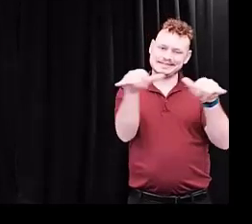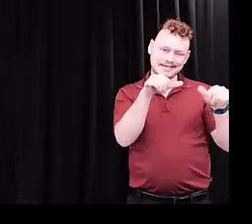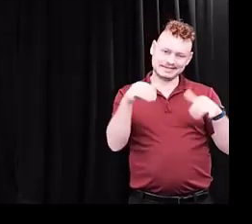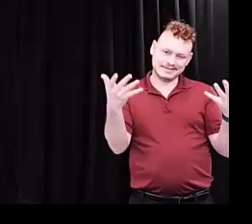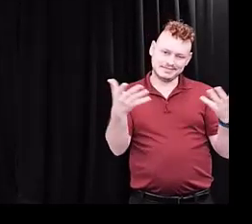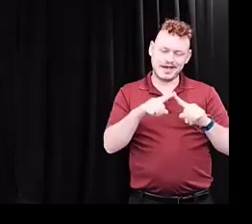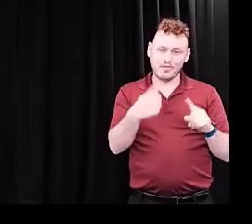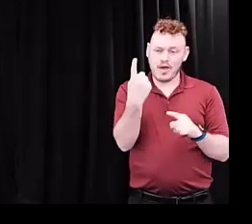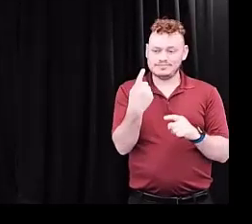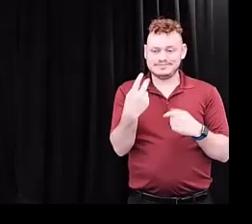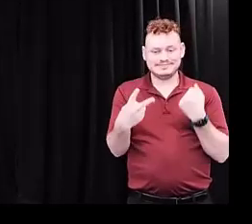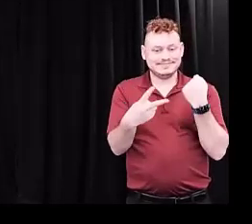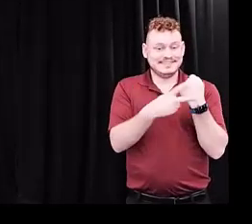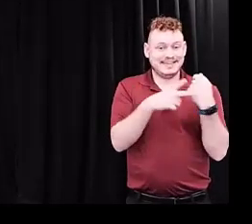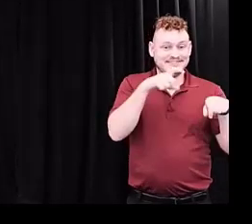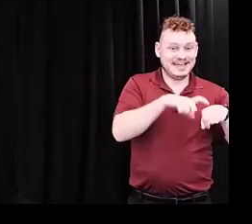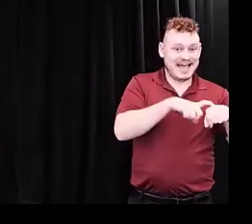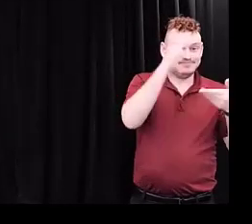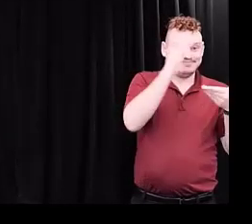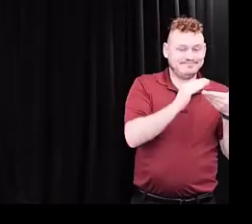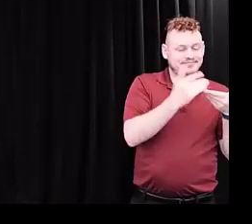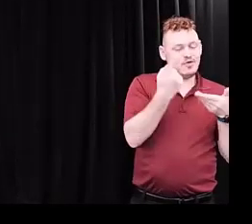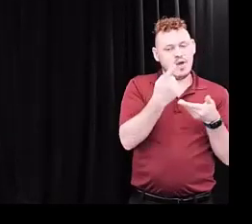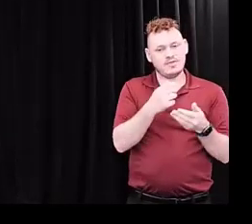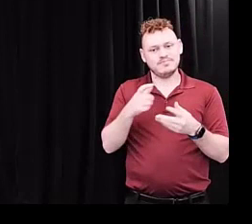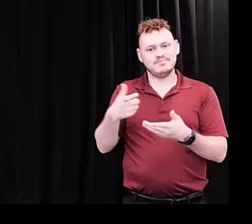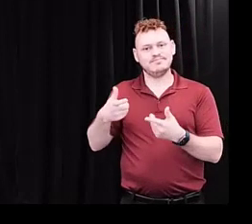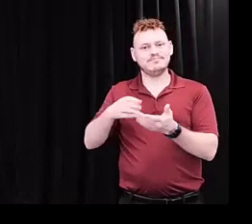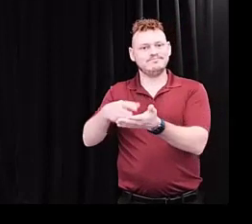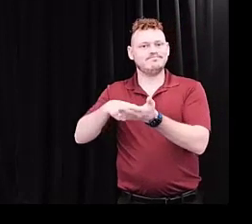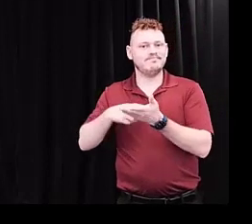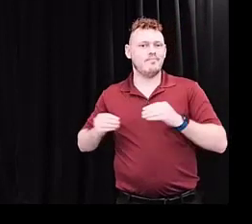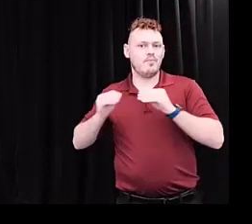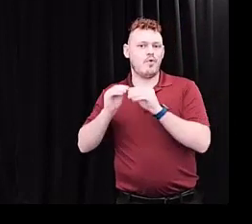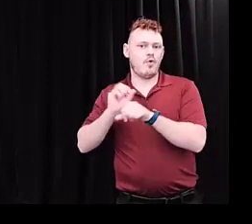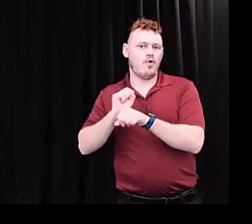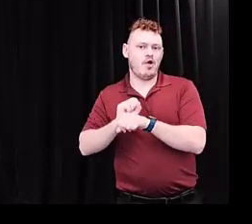one of them saves you time and one makes you do a little extra work.